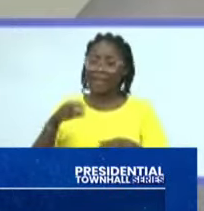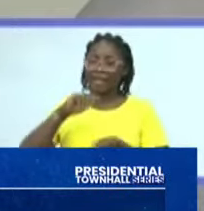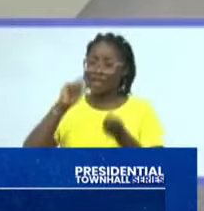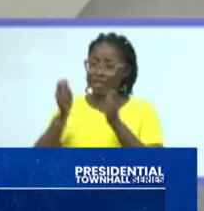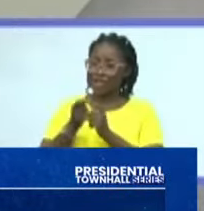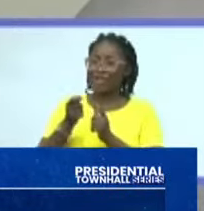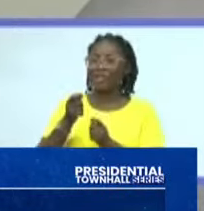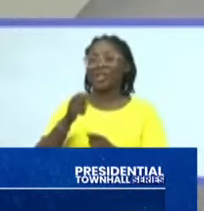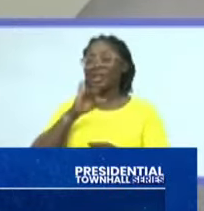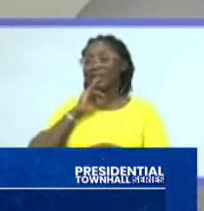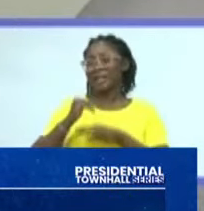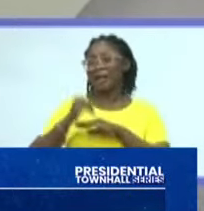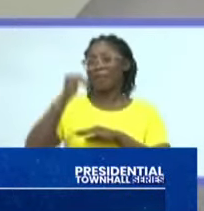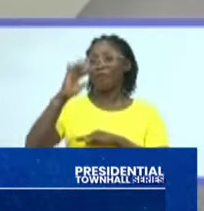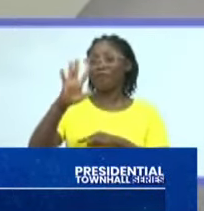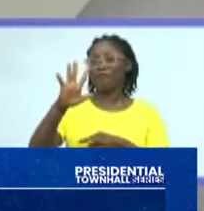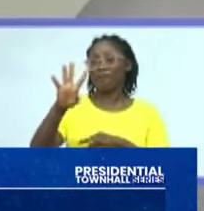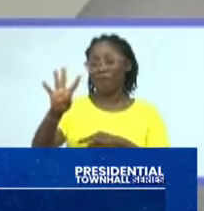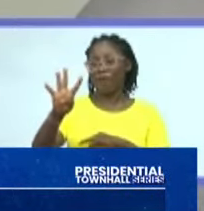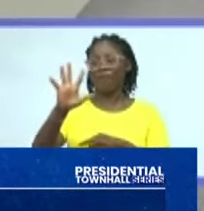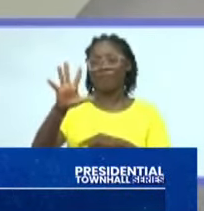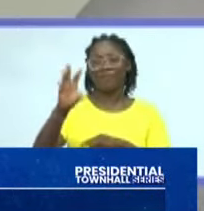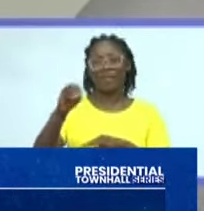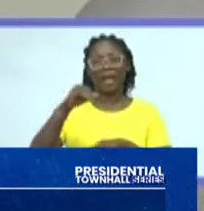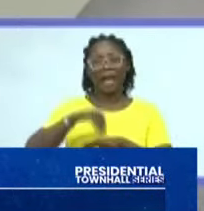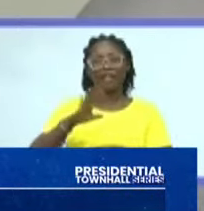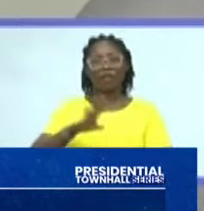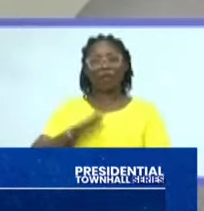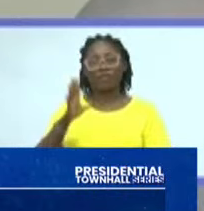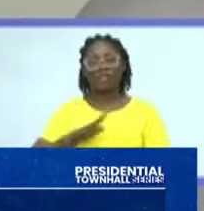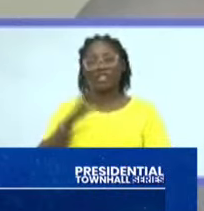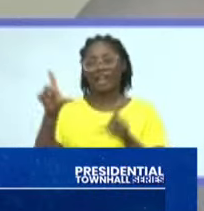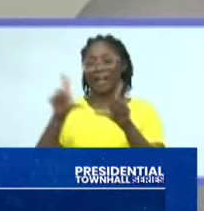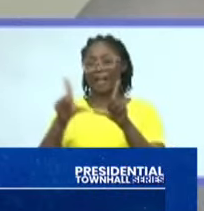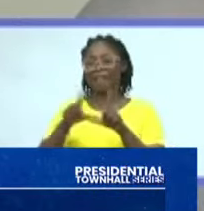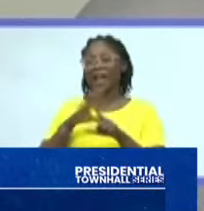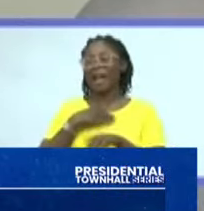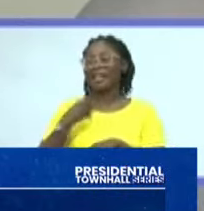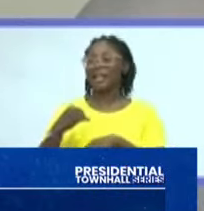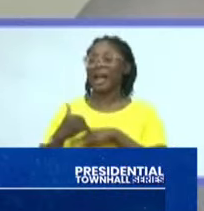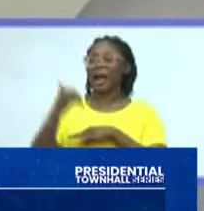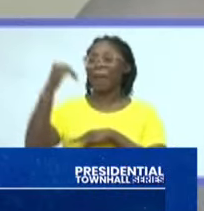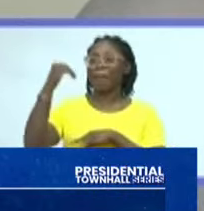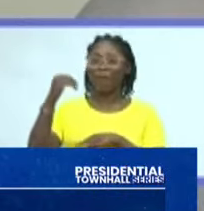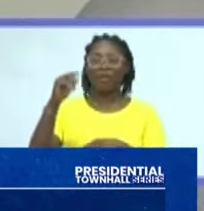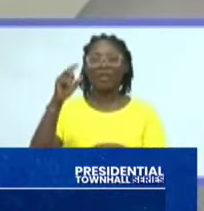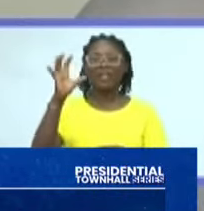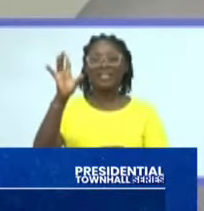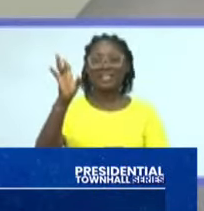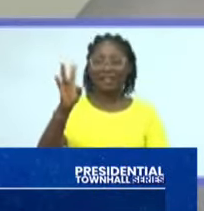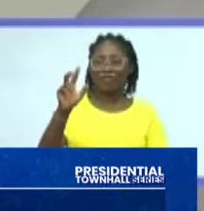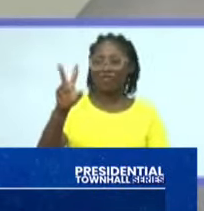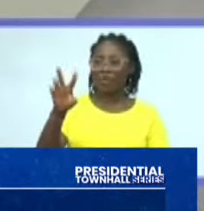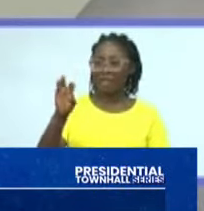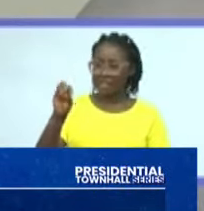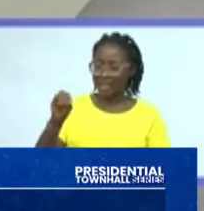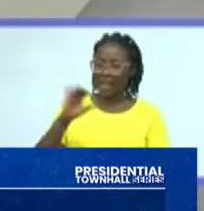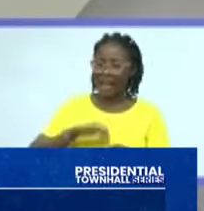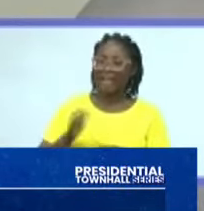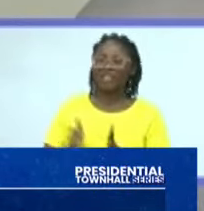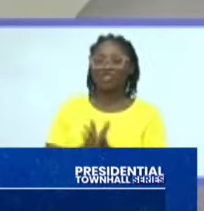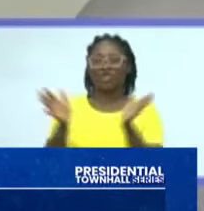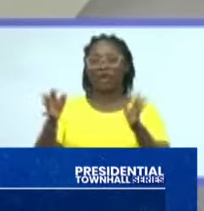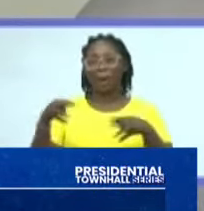now have over 450 at official window and over 720 at parallel market. This